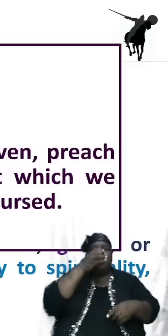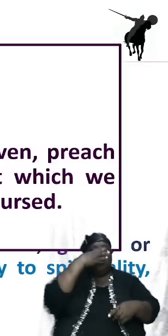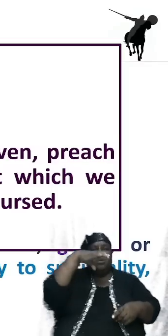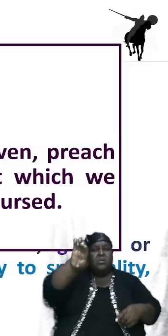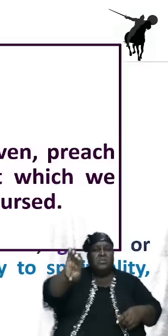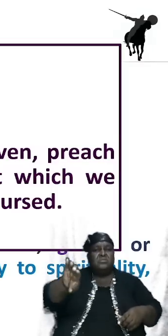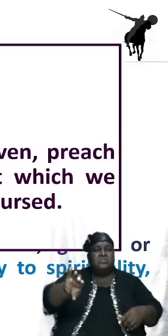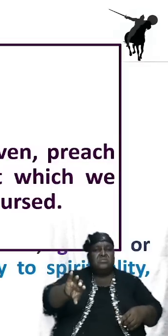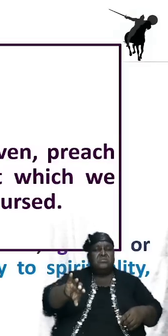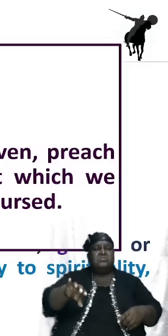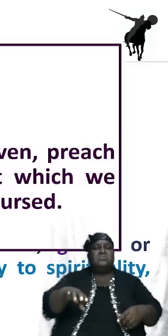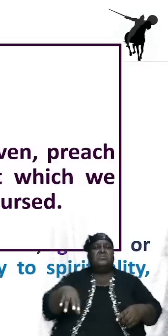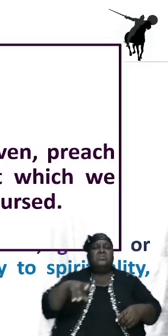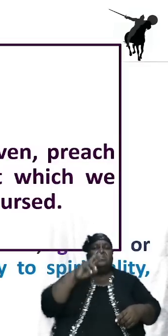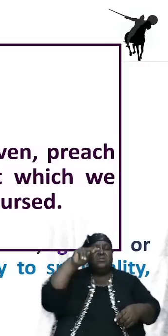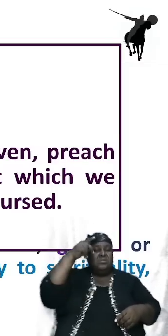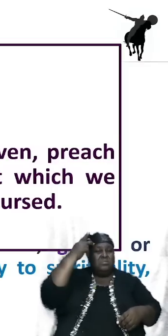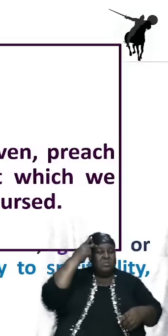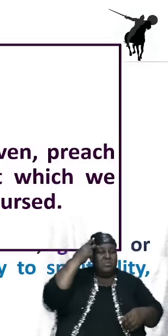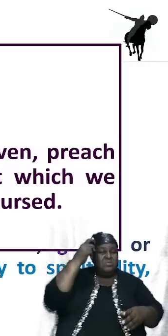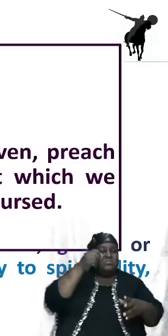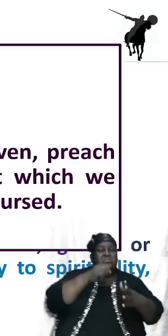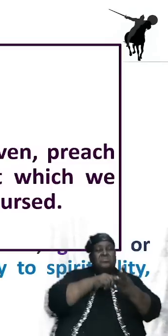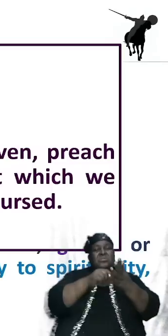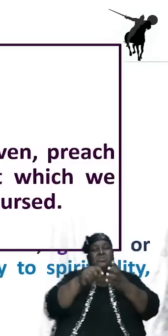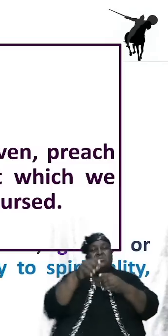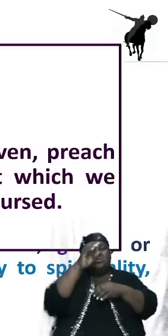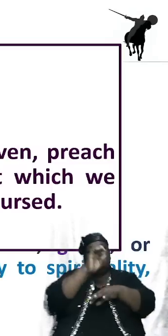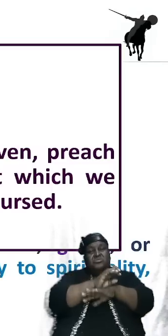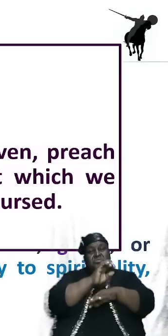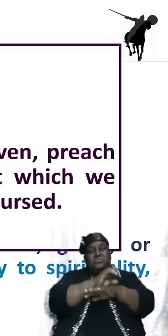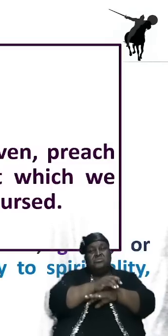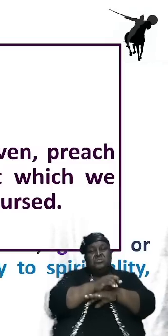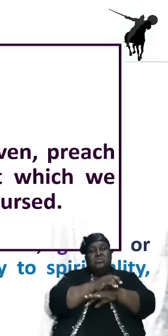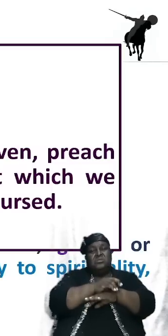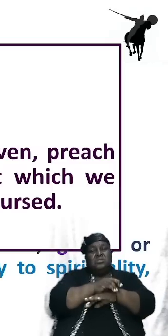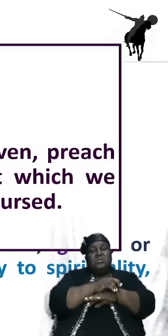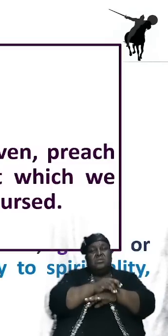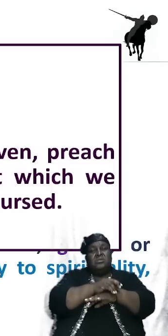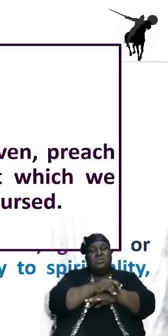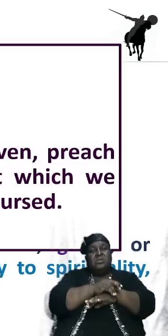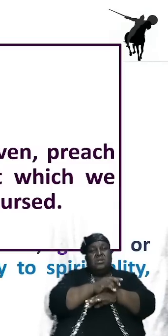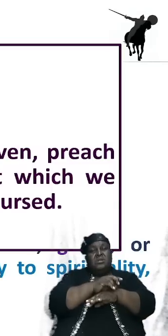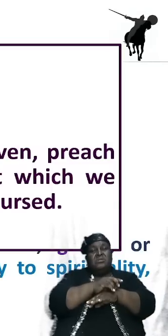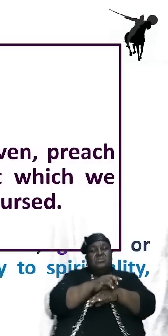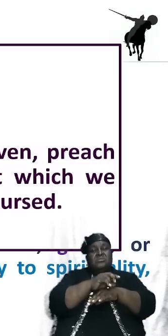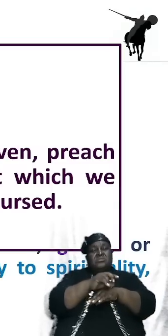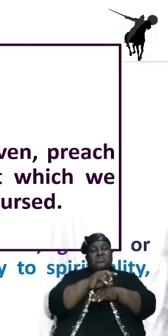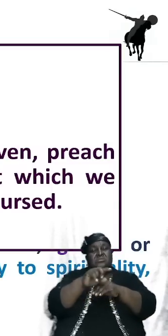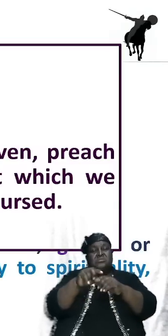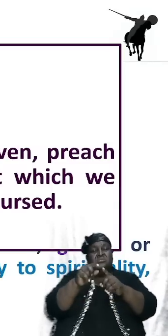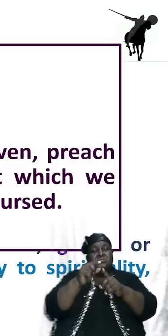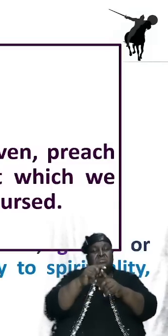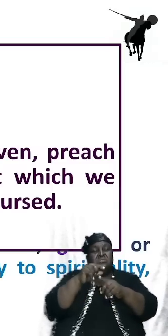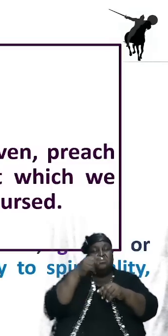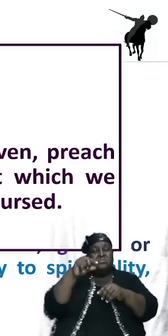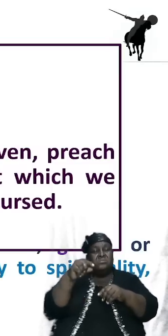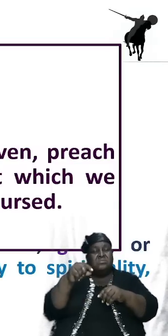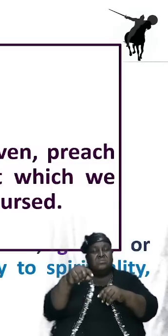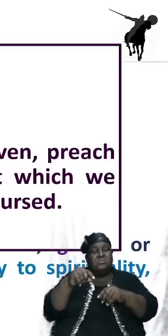accursed. You see, Paul was writing to the church at Galatia, and there was an issue. What had taken place is that, if you can